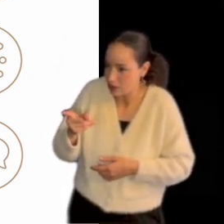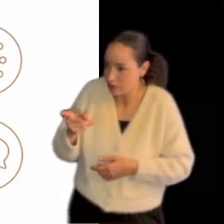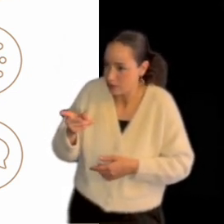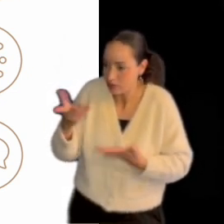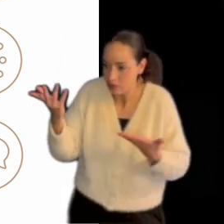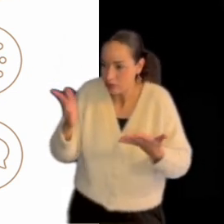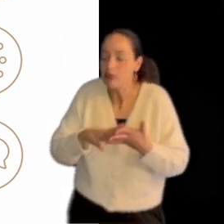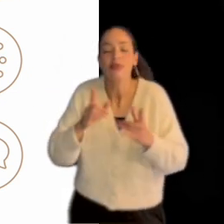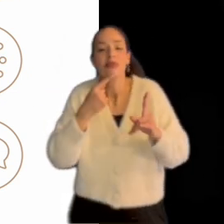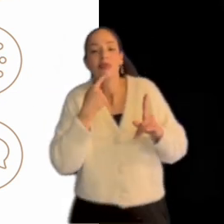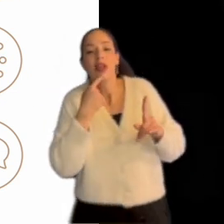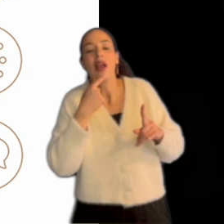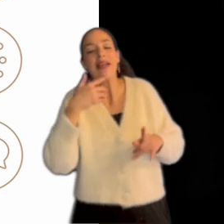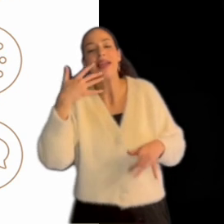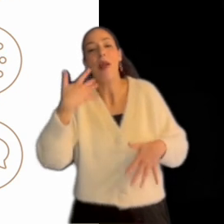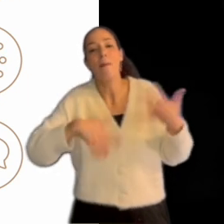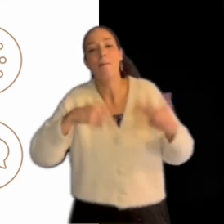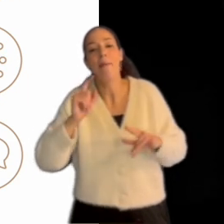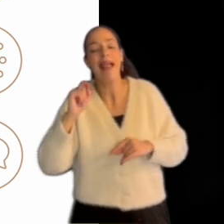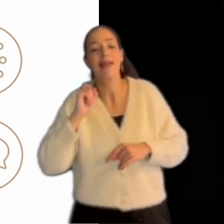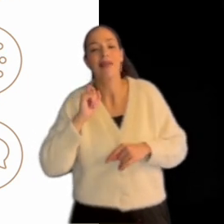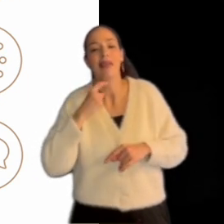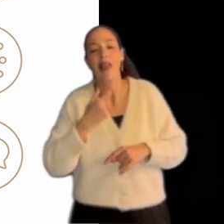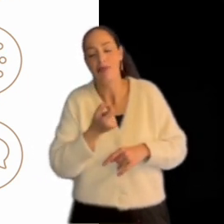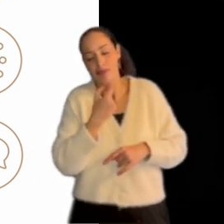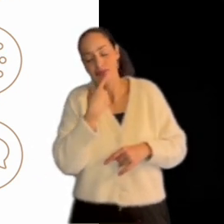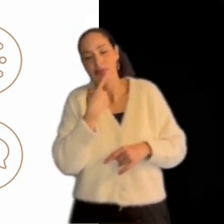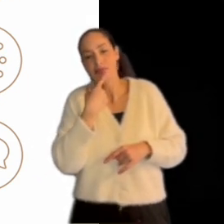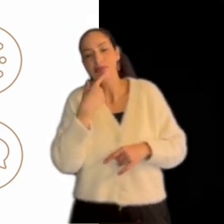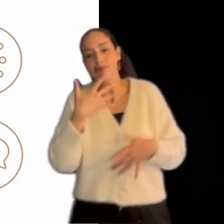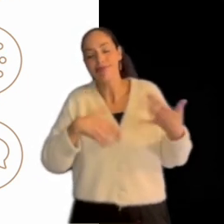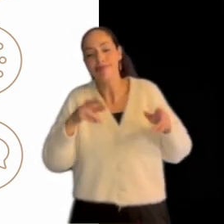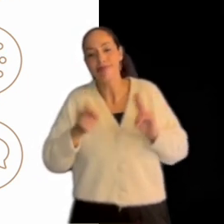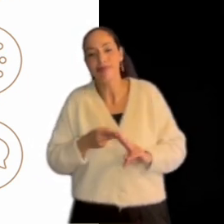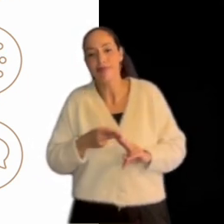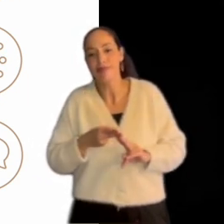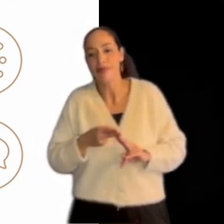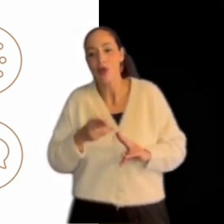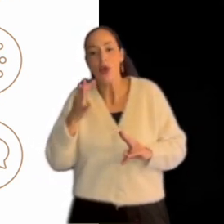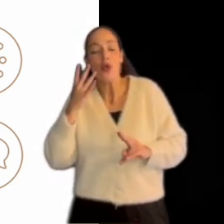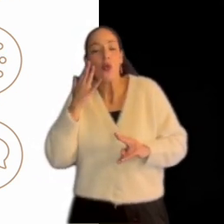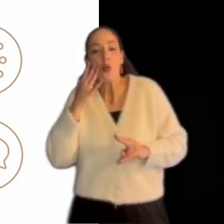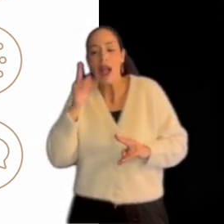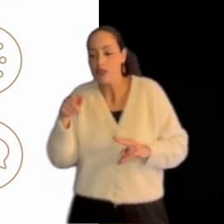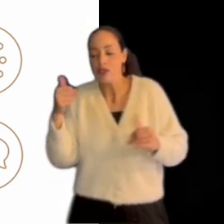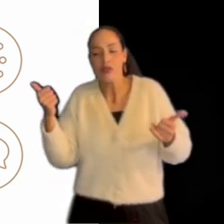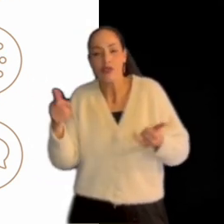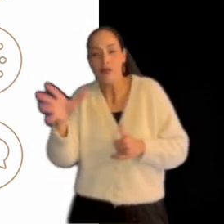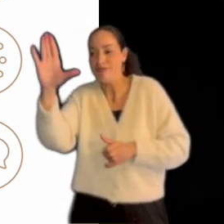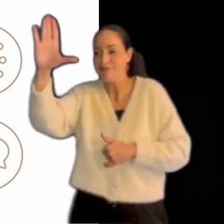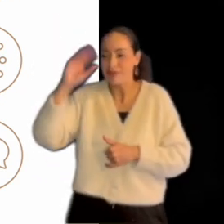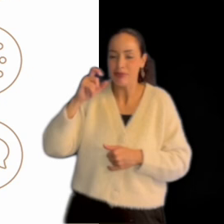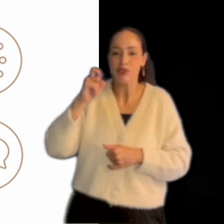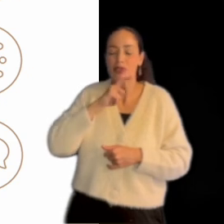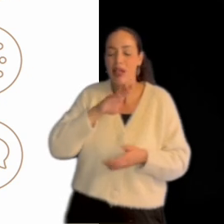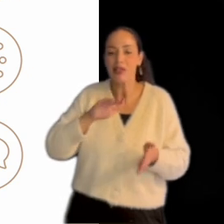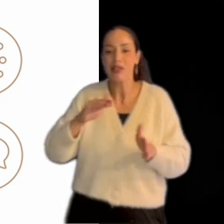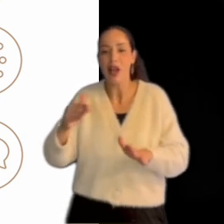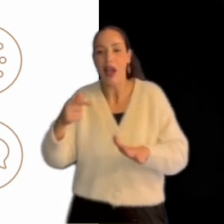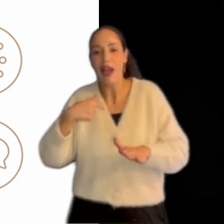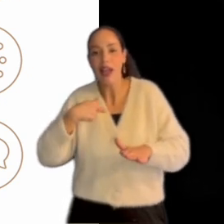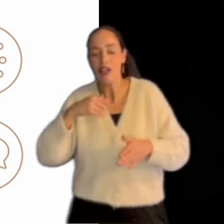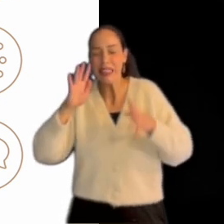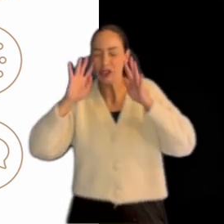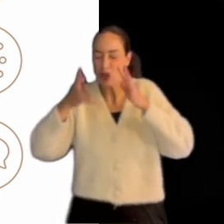Her head ached and she was hoarse from her tears. She was exhausted but did not dare close her eyes, knowing that when she did, in those first